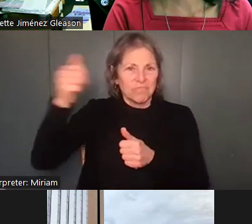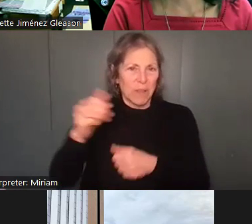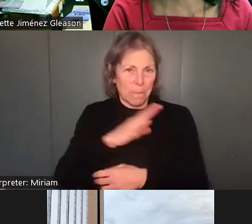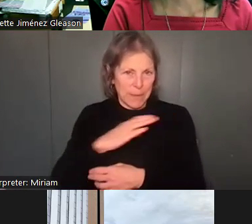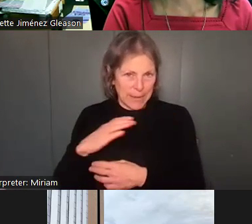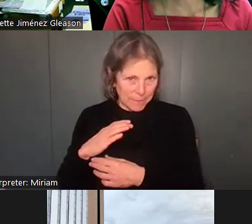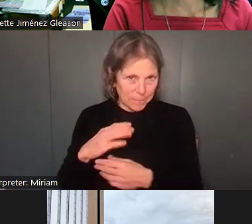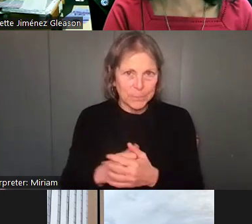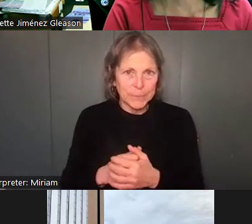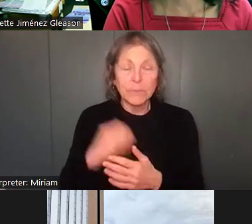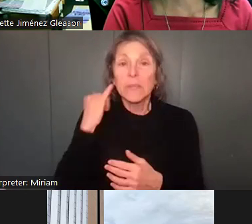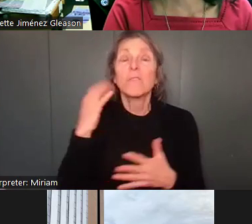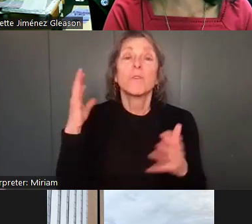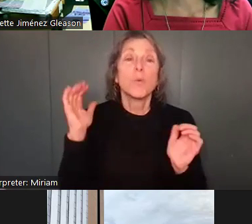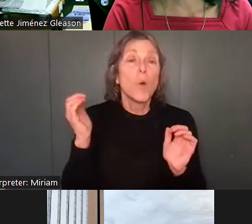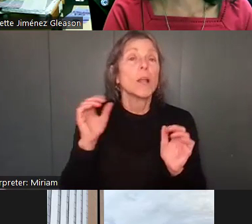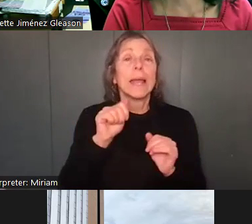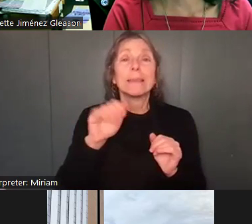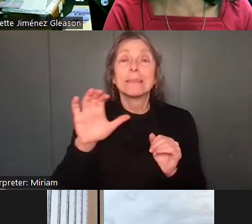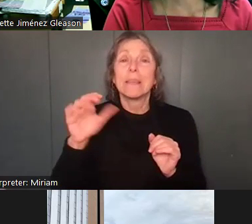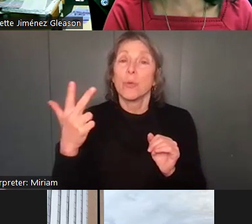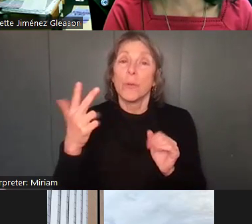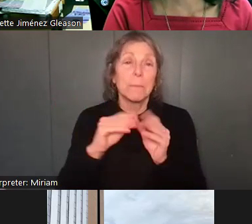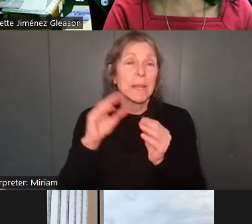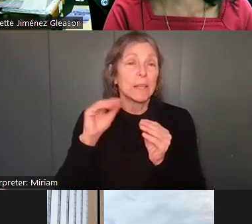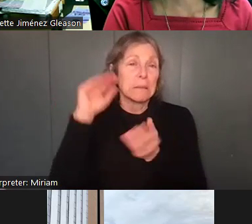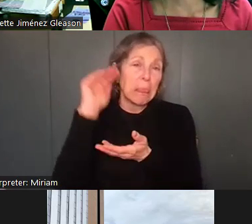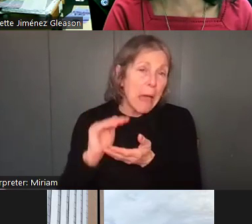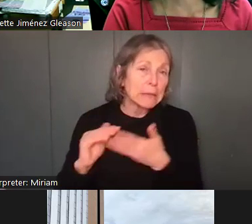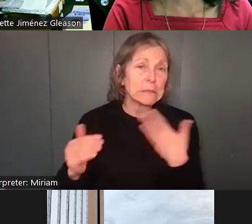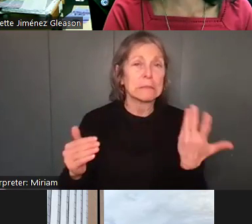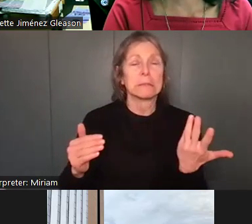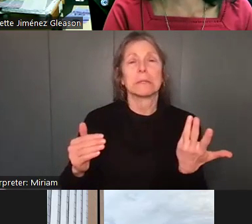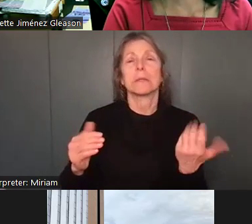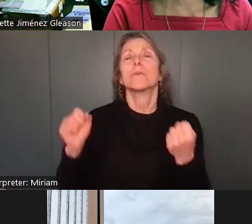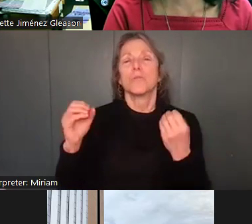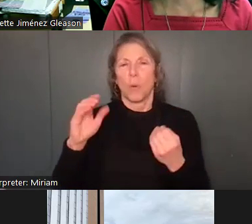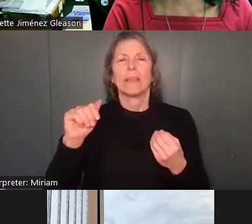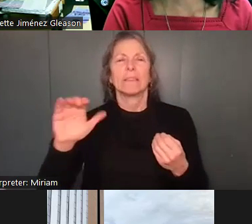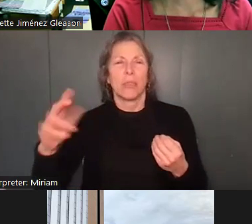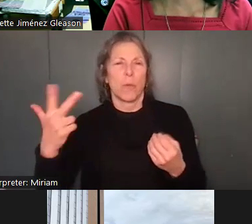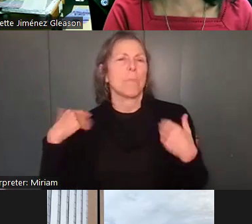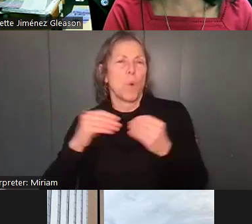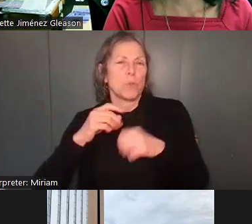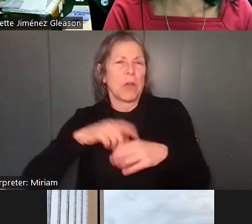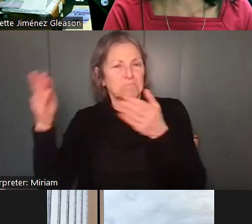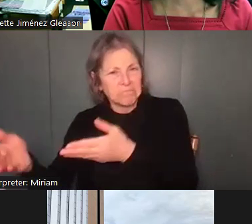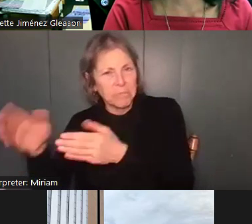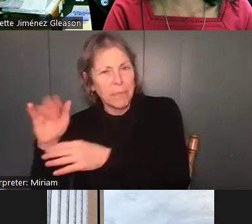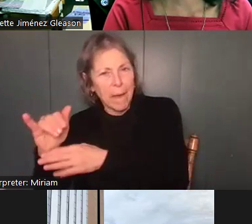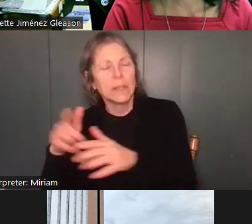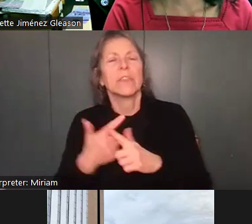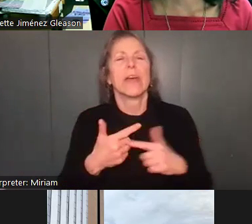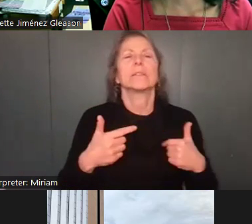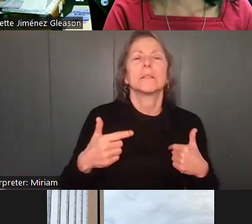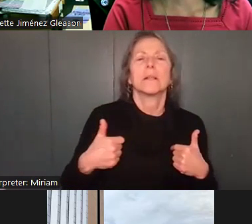if we wanted to decrease the number of AC3 meetings to make it the steering committee more accessible to AC3 members, then really what we're looking at is we know